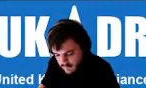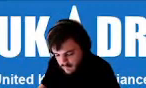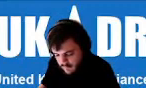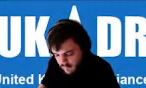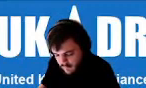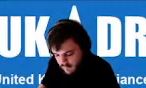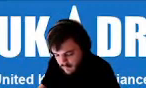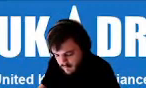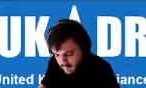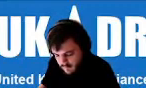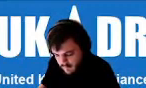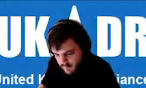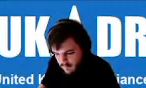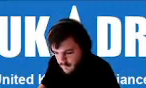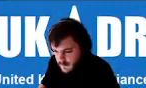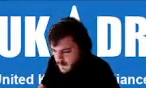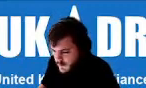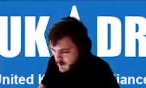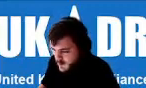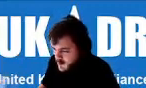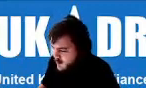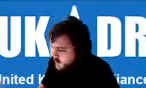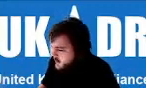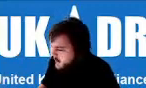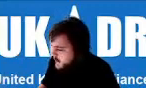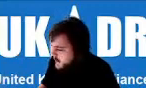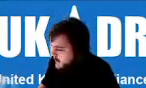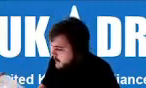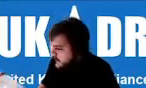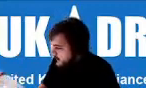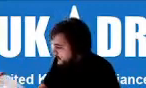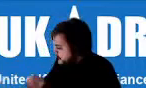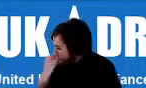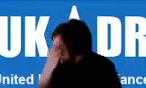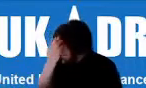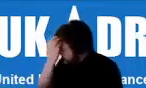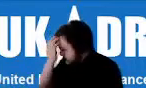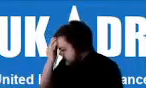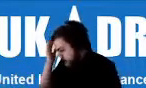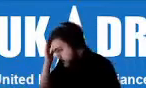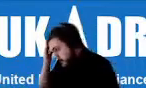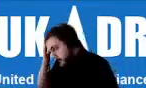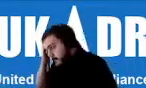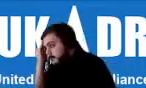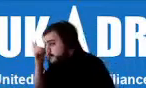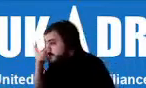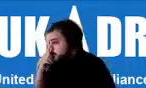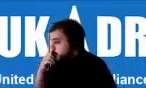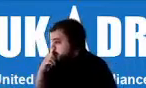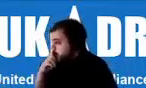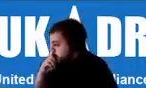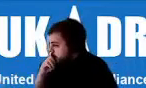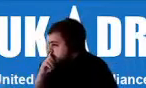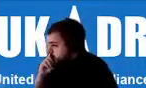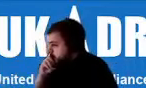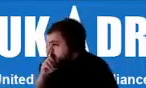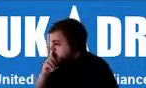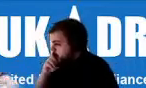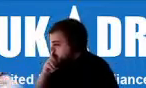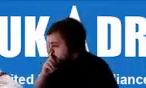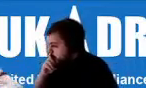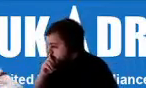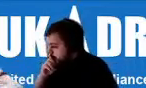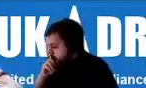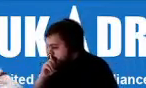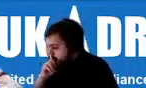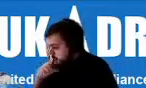but nevertheless, that's what it says. The answer is that we have to get health services, social services, the